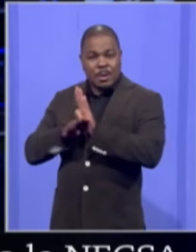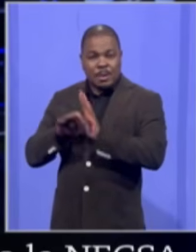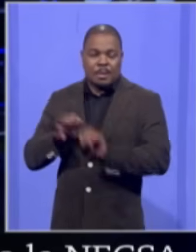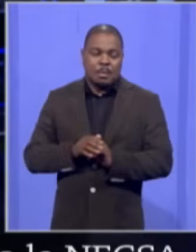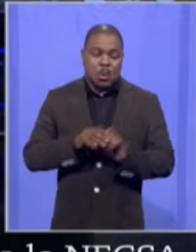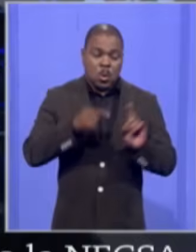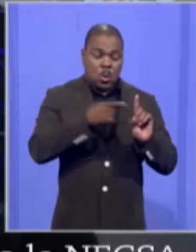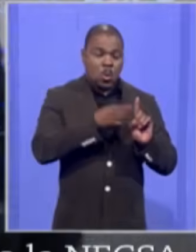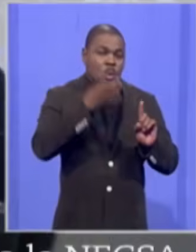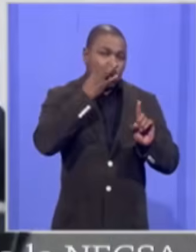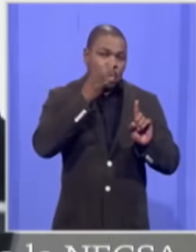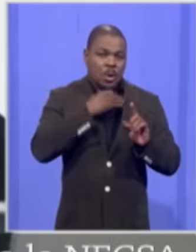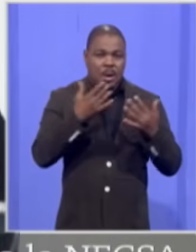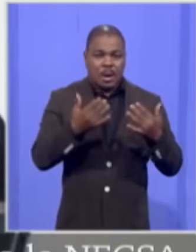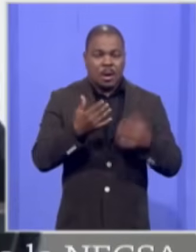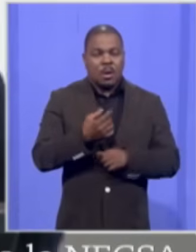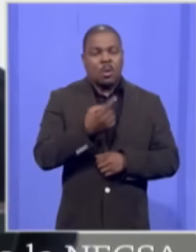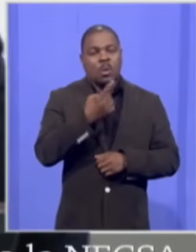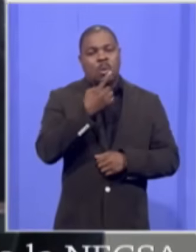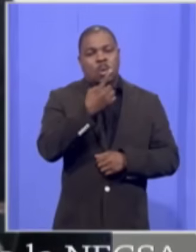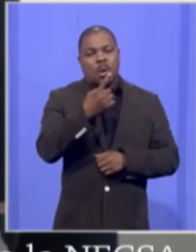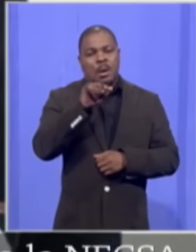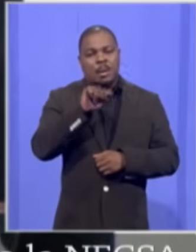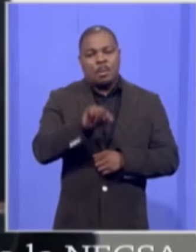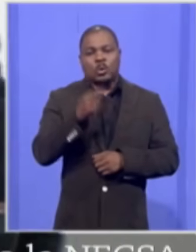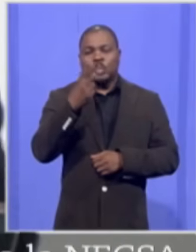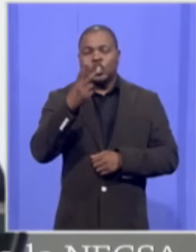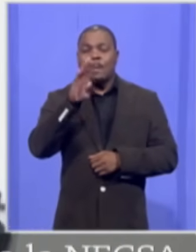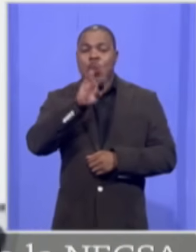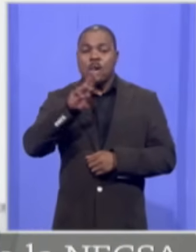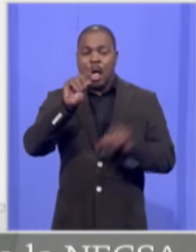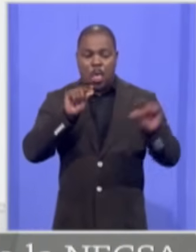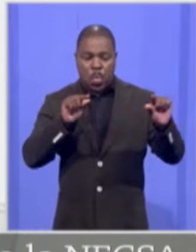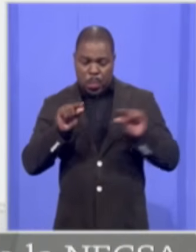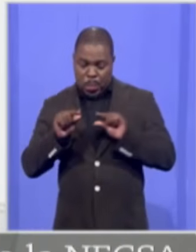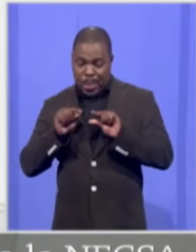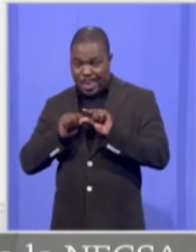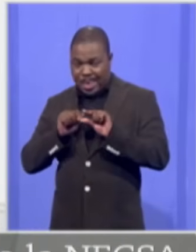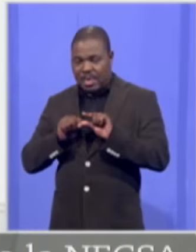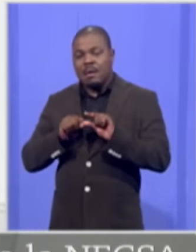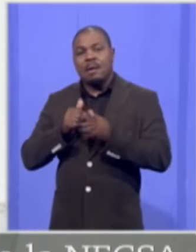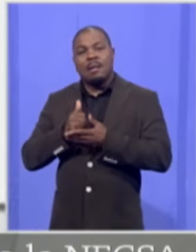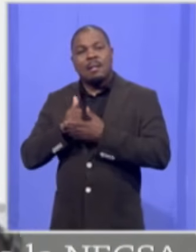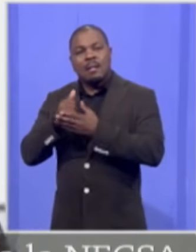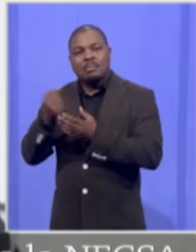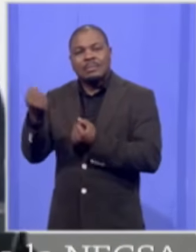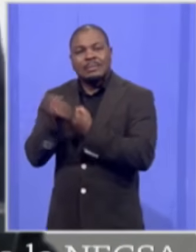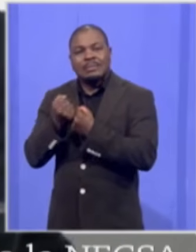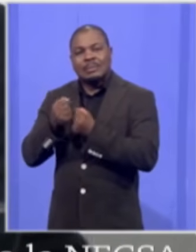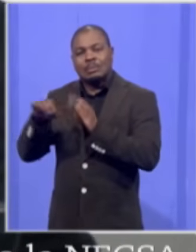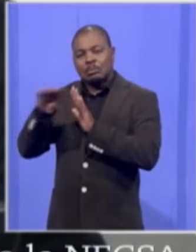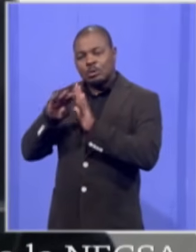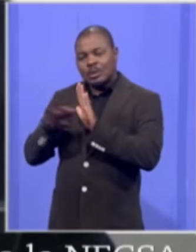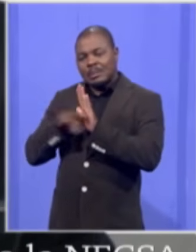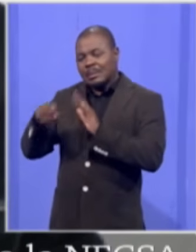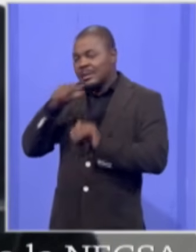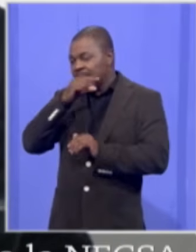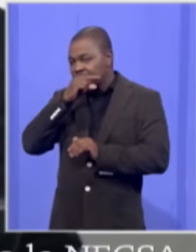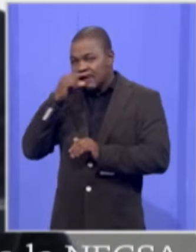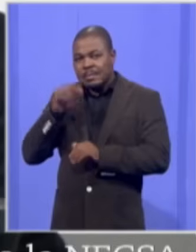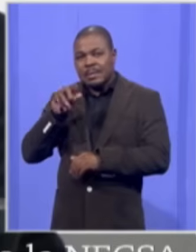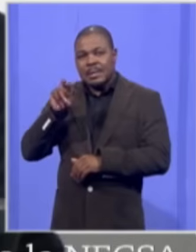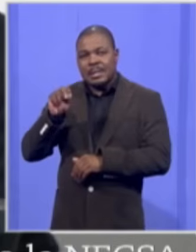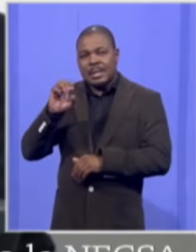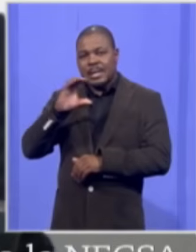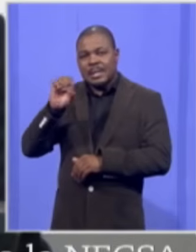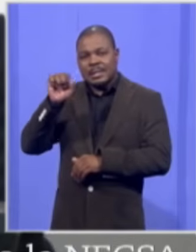Ramokgopa o re matsete a diranta tse dibilione felwane pedi a tla bellwa ka thoko e lo tshietsa ka ditjhelete morero wa projeke ya Nexa